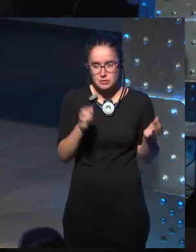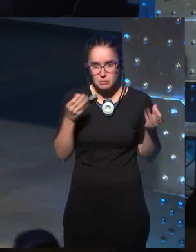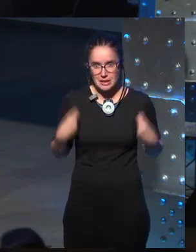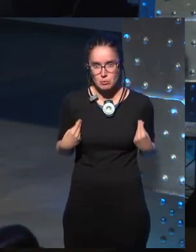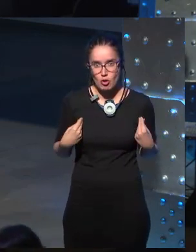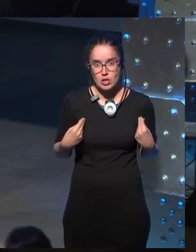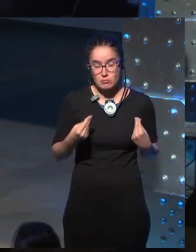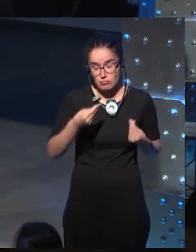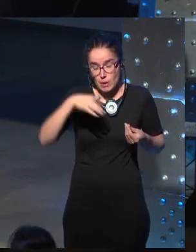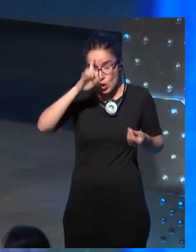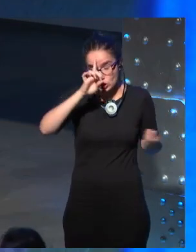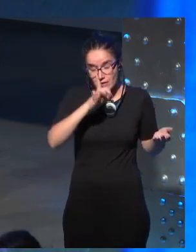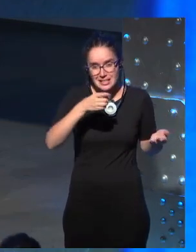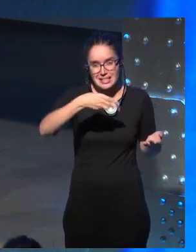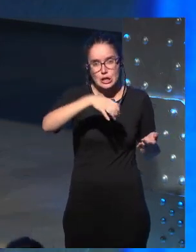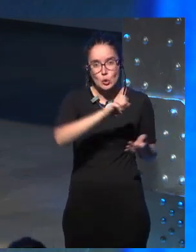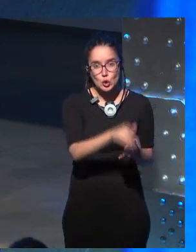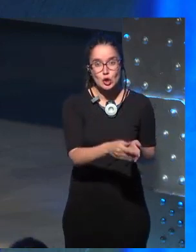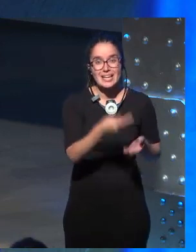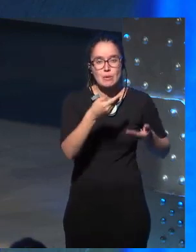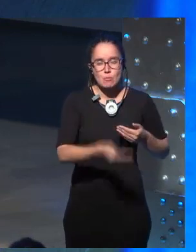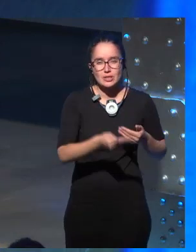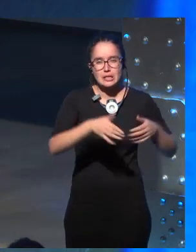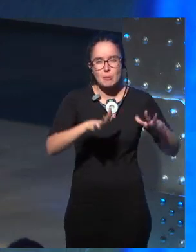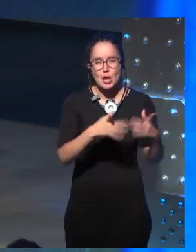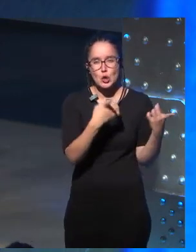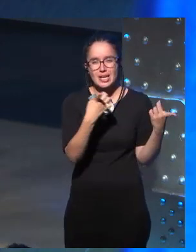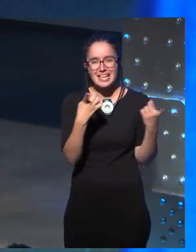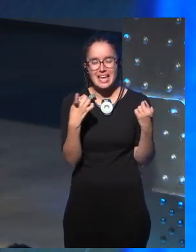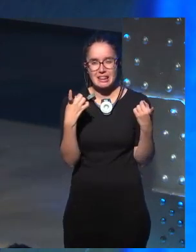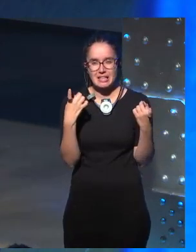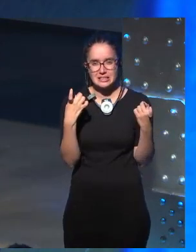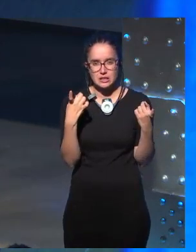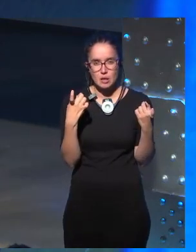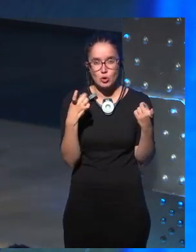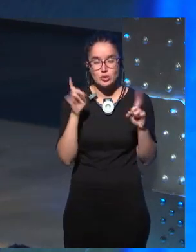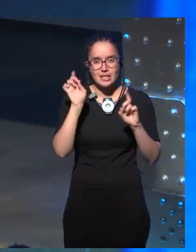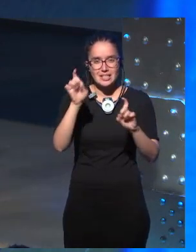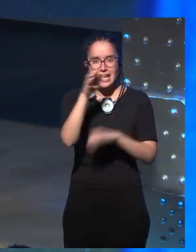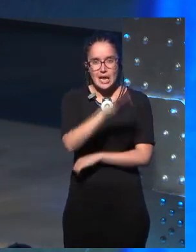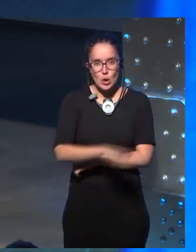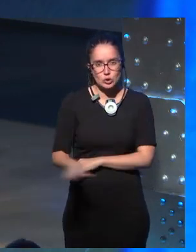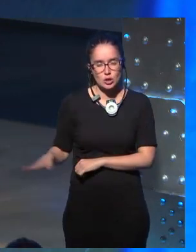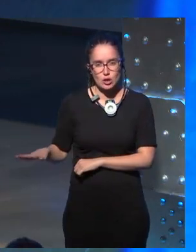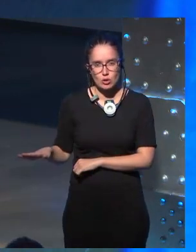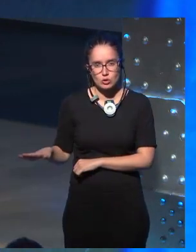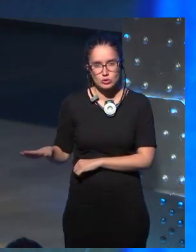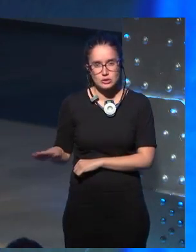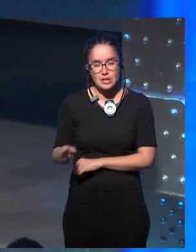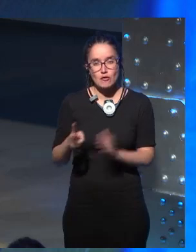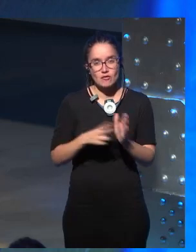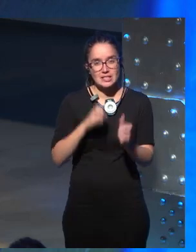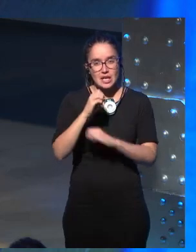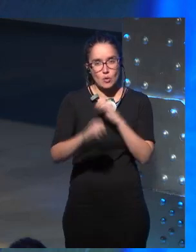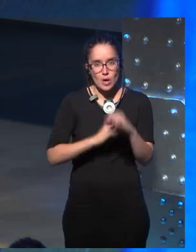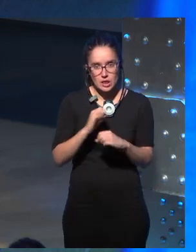The Newton is important, but do we need to teach kids about quantum physics